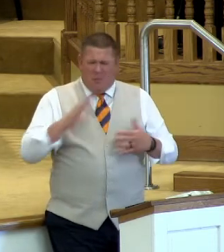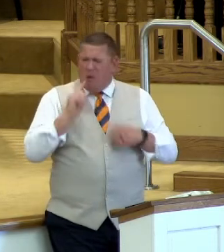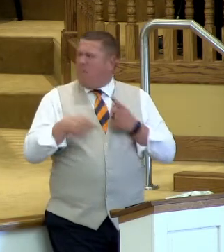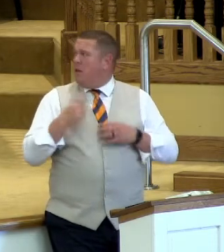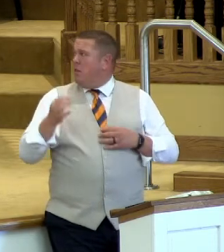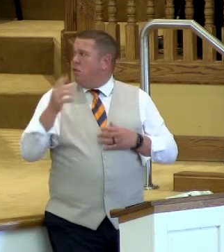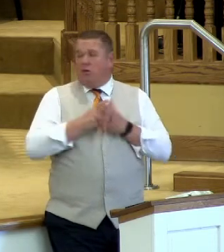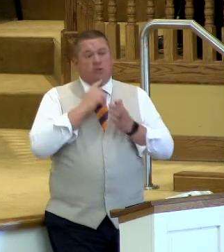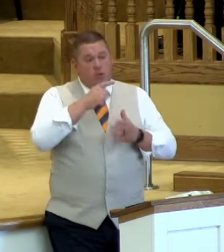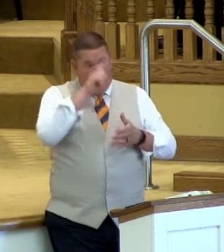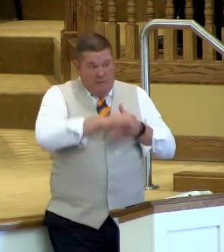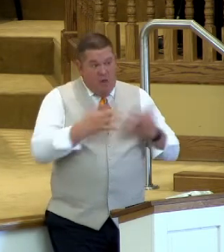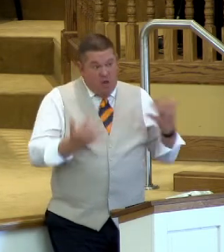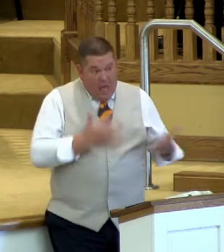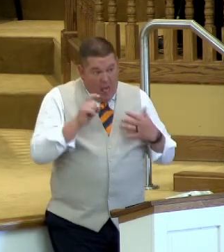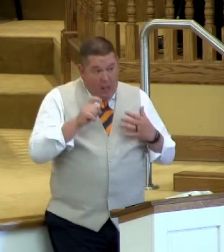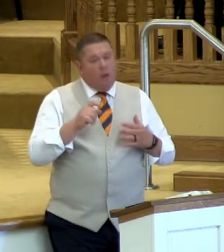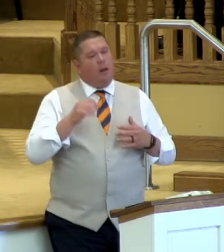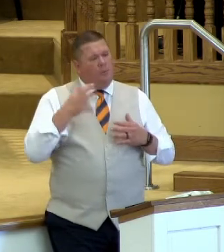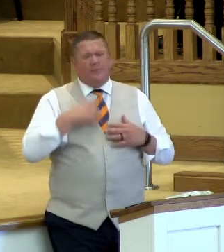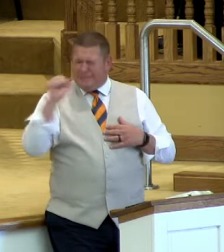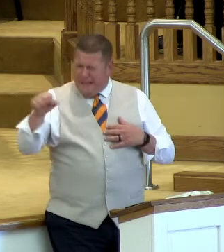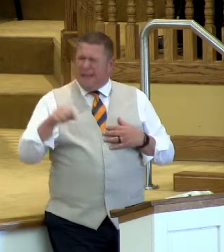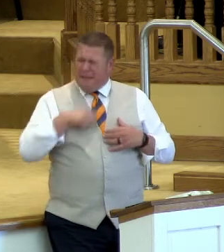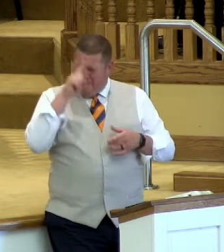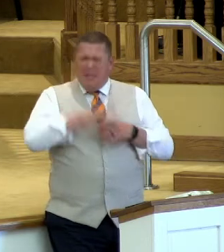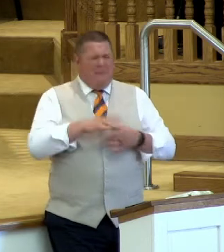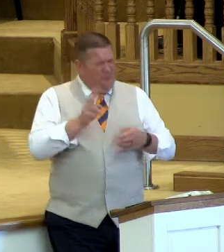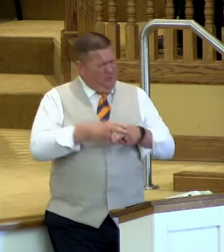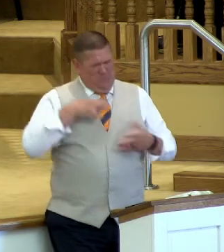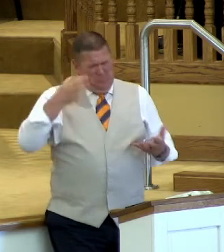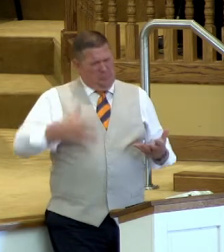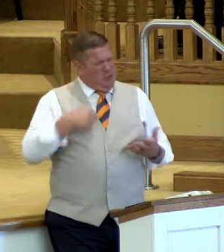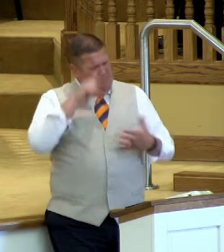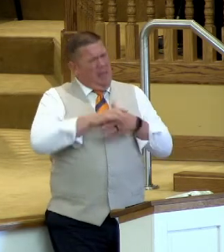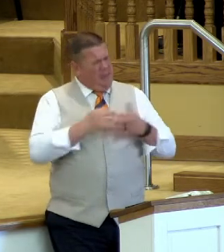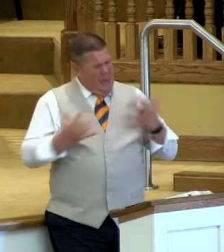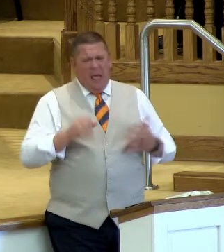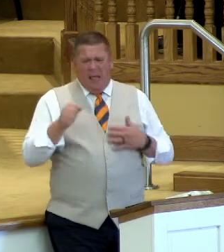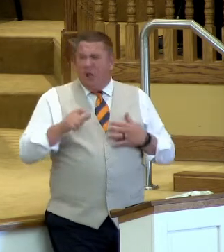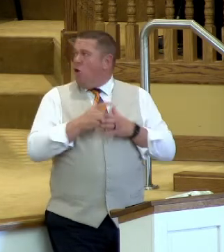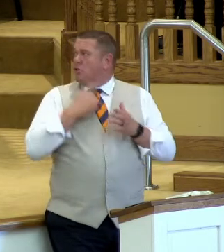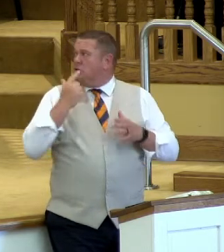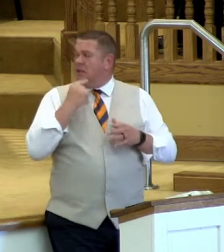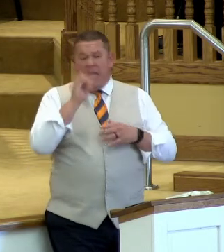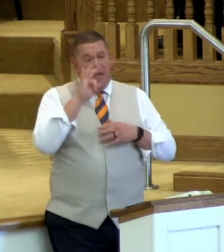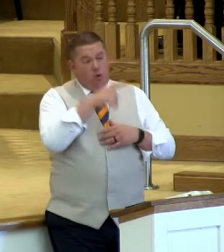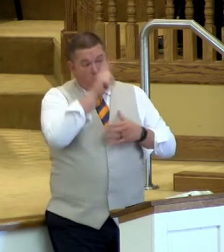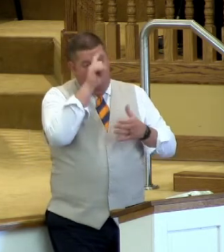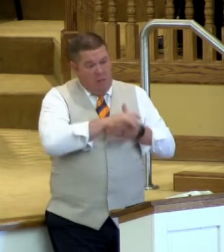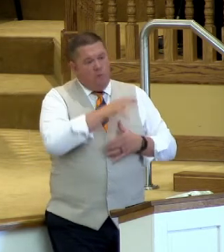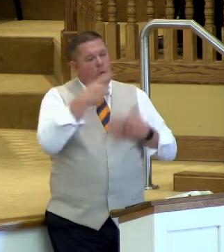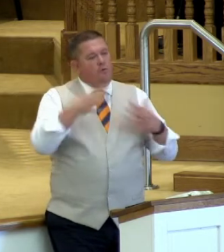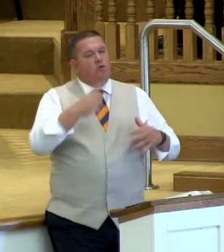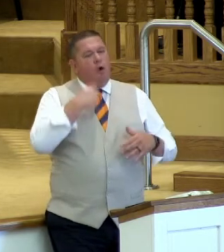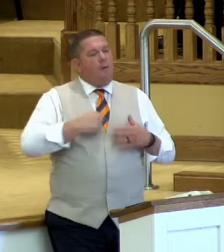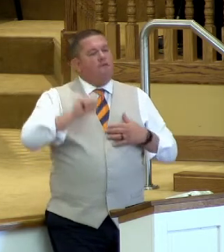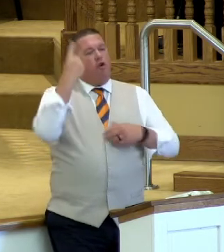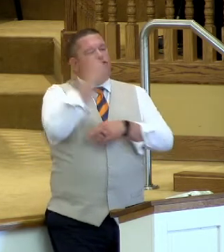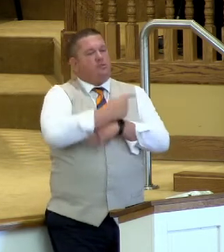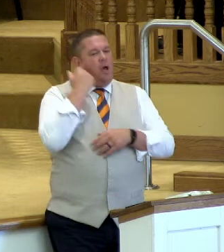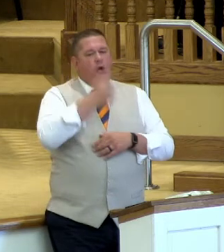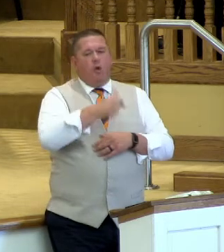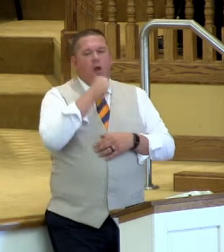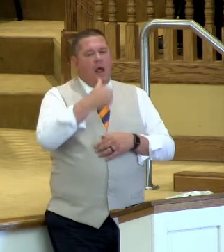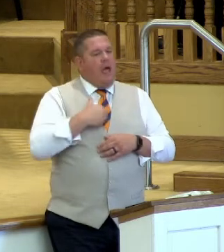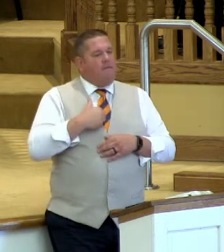you about it. And the lawyer goes, do you believe there's a hell? And the preacher goes, yes, of course. That's literally what I want to talk to you. And the lawyer says, if you believed, you would have told me the first day because